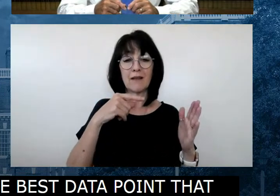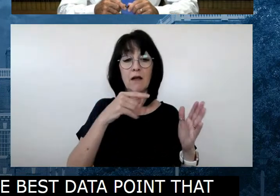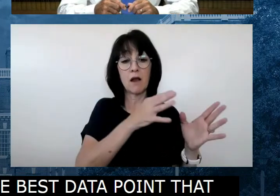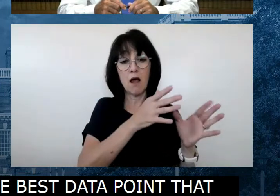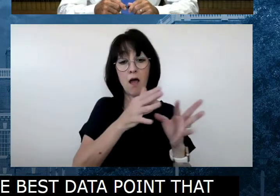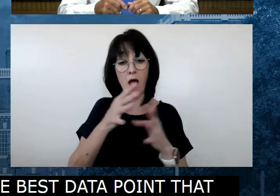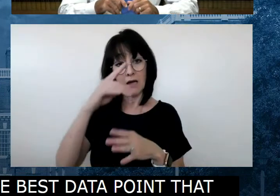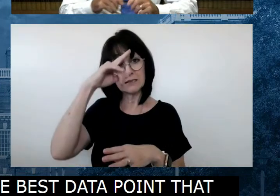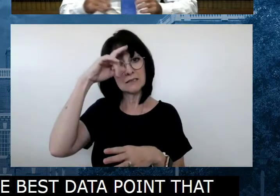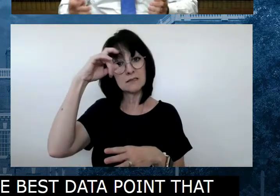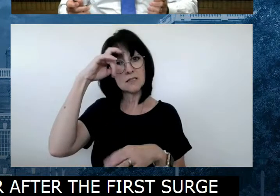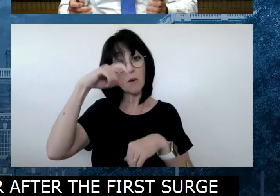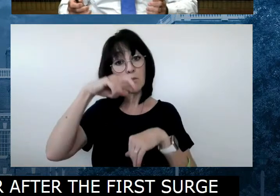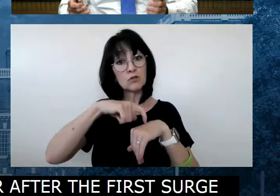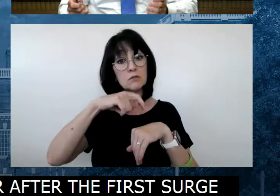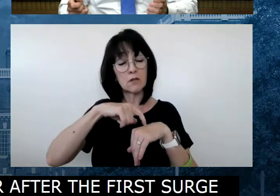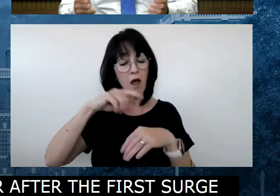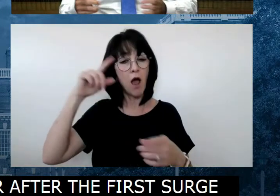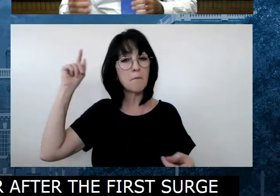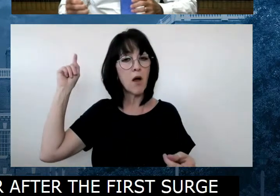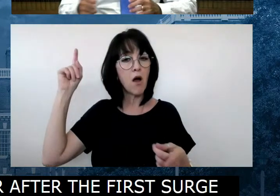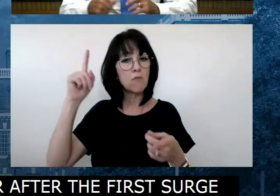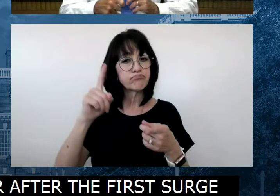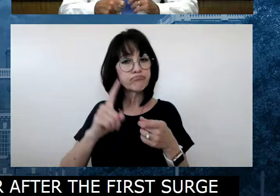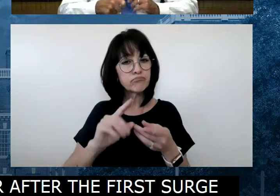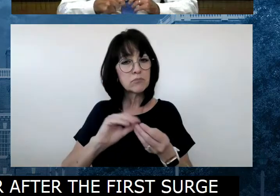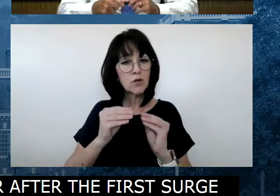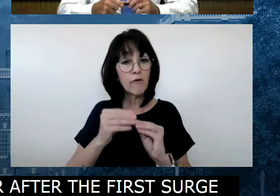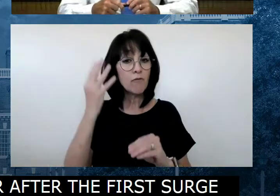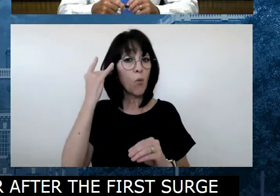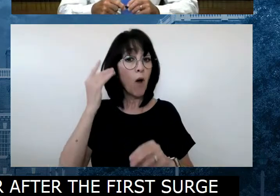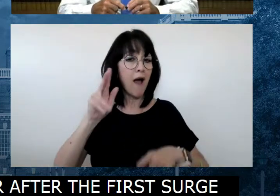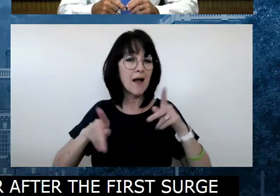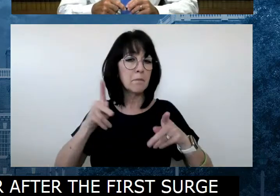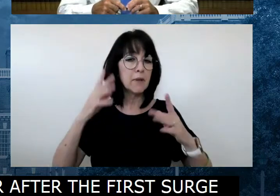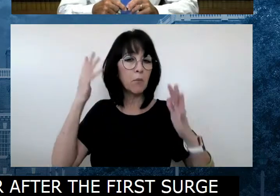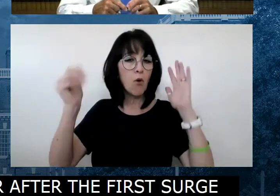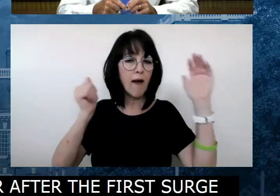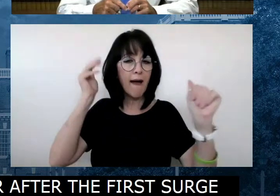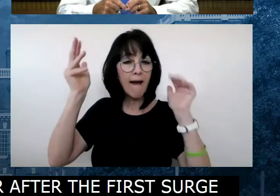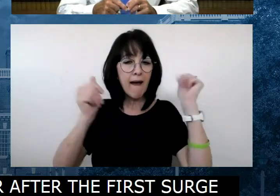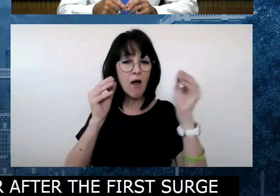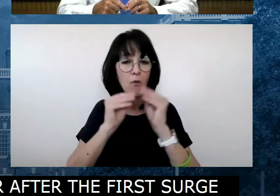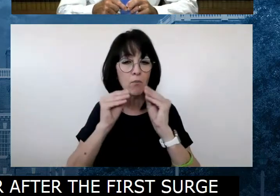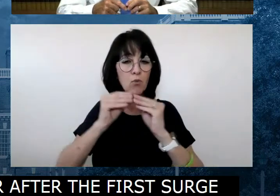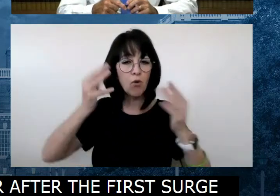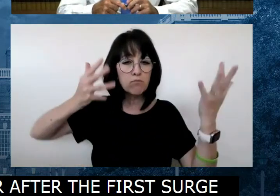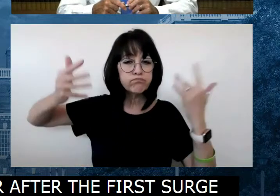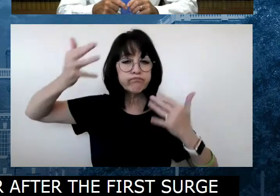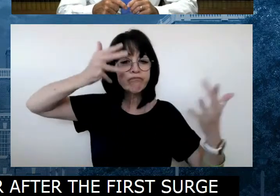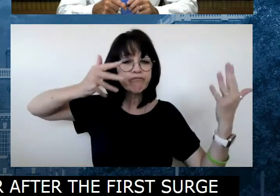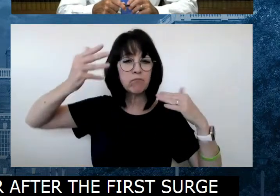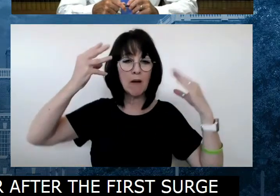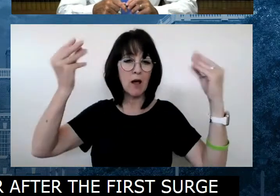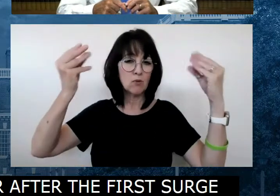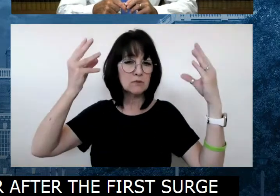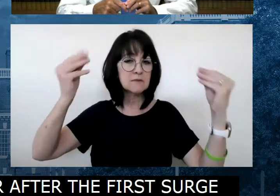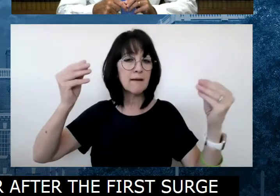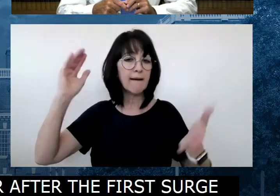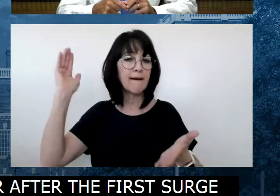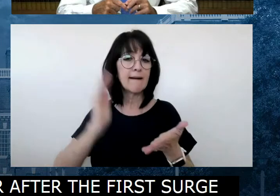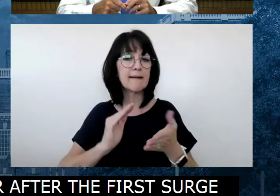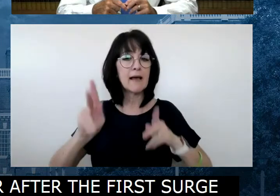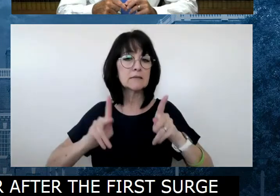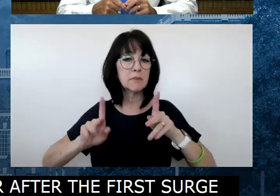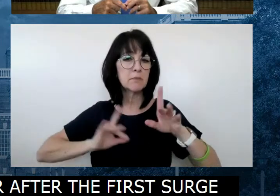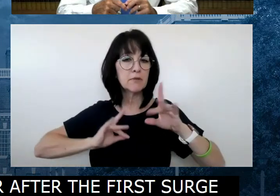as people started to circulate more outdoors, more outdoor activities. And we hit a low of 29 people